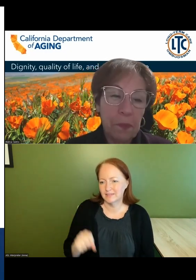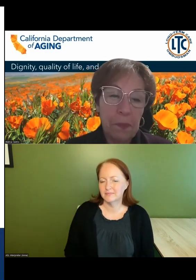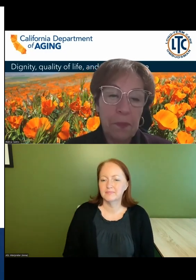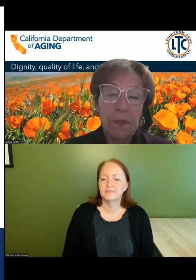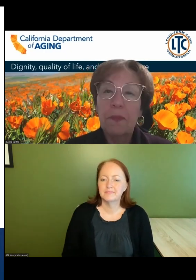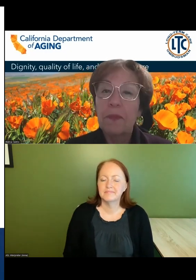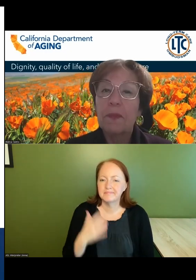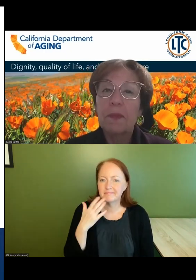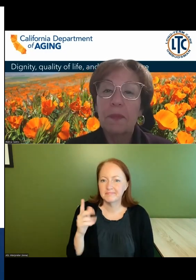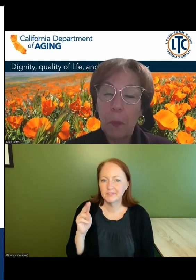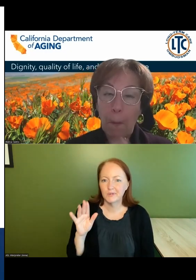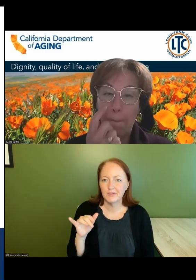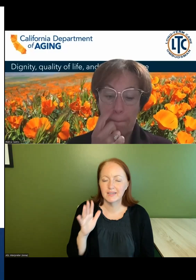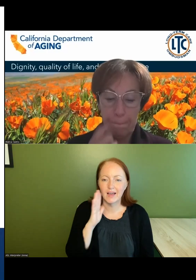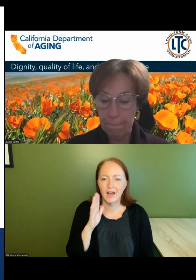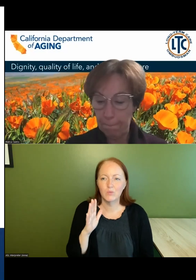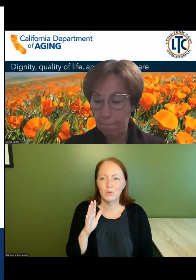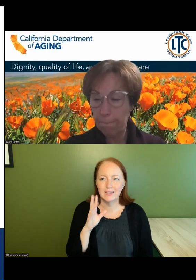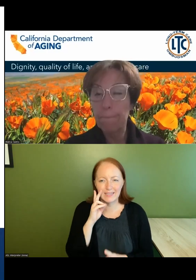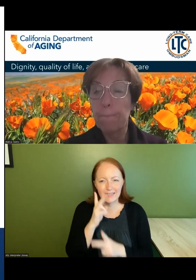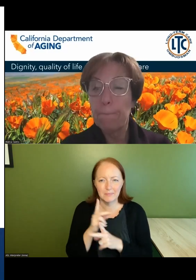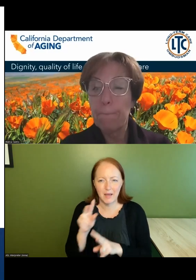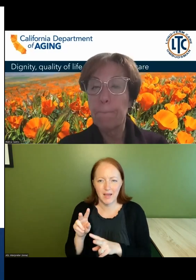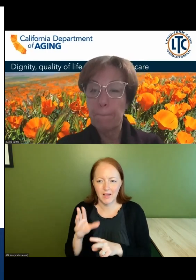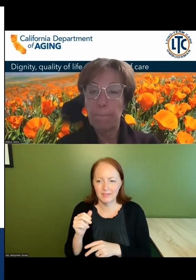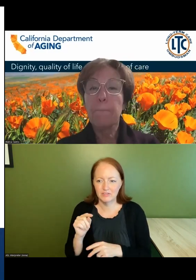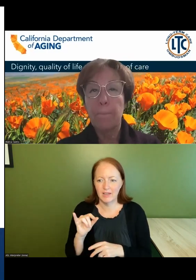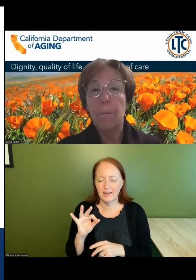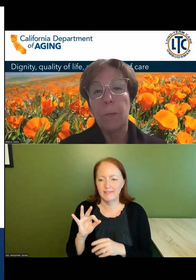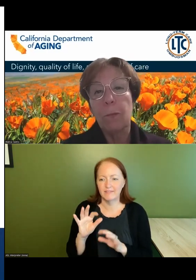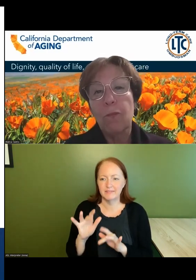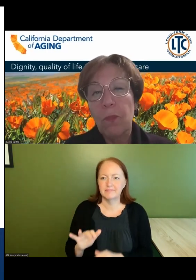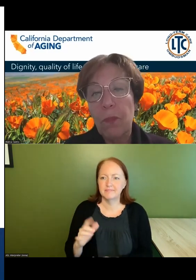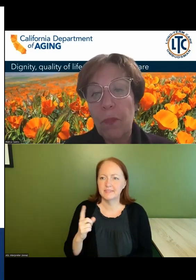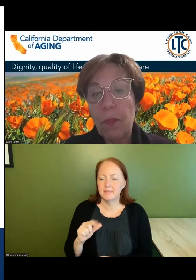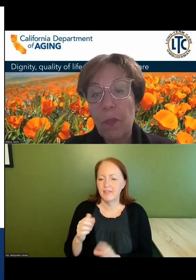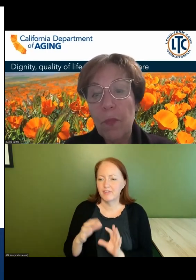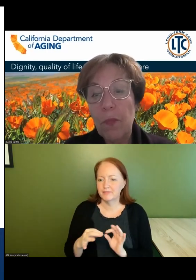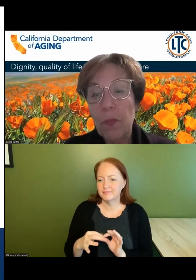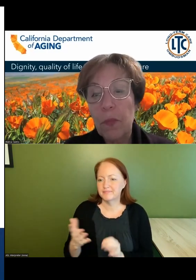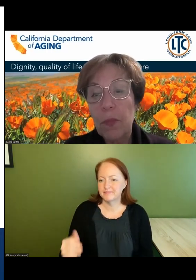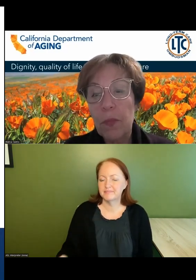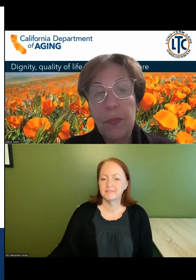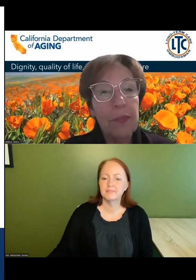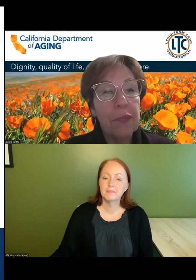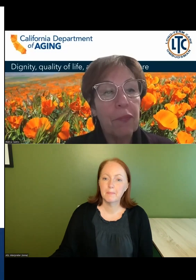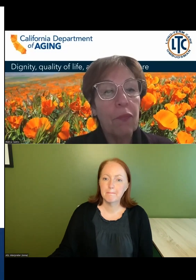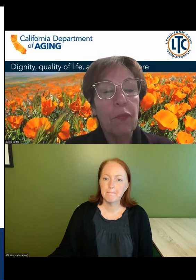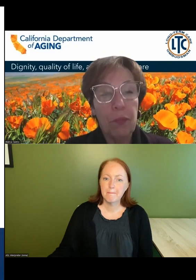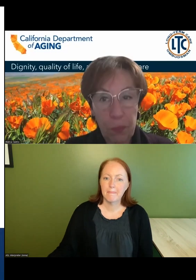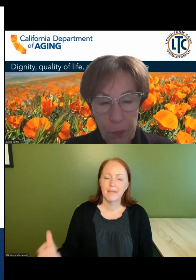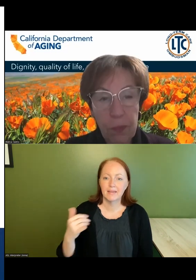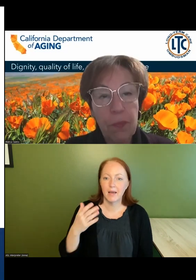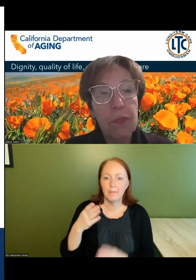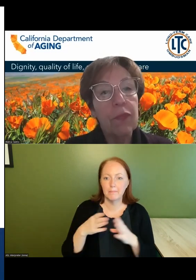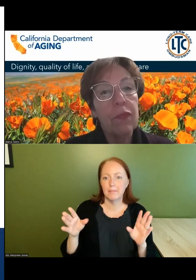So thank you, Tony. And I will, I'll keep an eye on the chat in case other committee members want to jump in, but I think we'll turn to